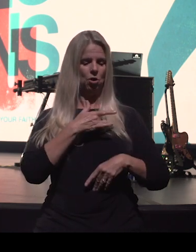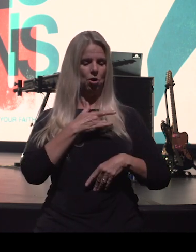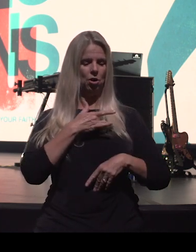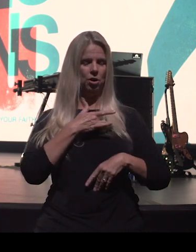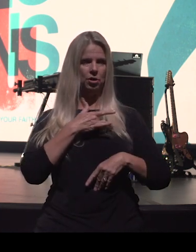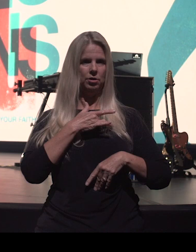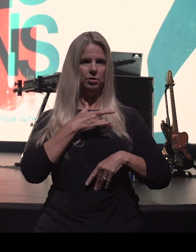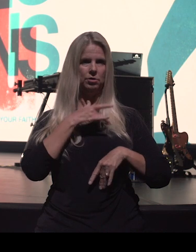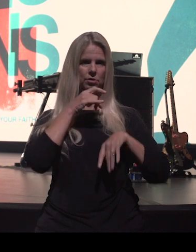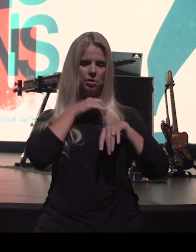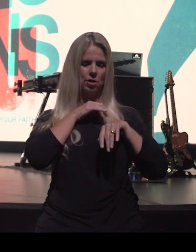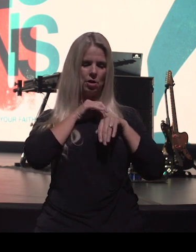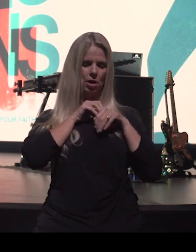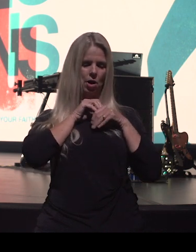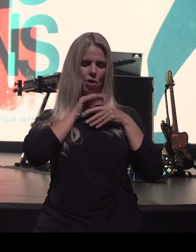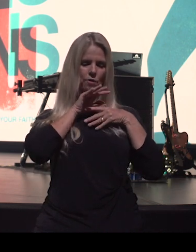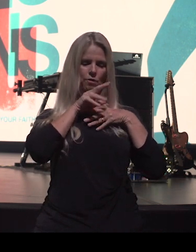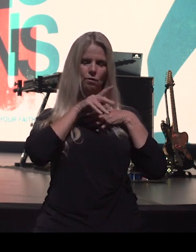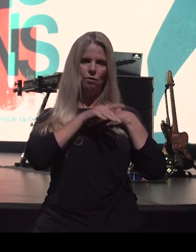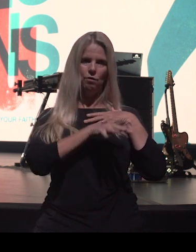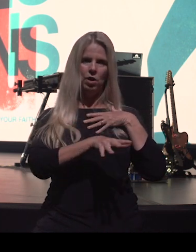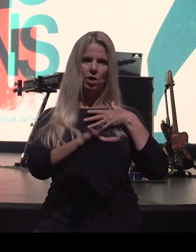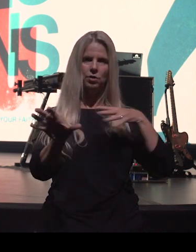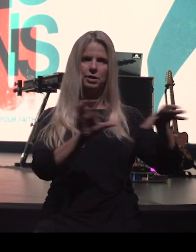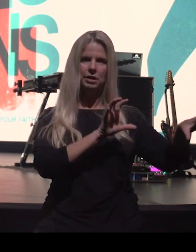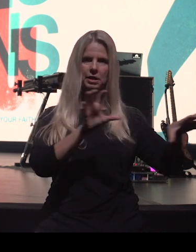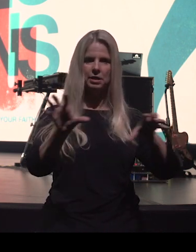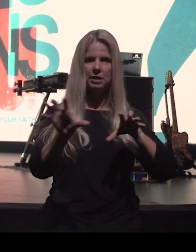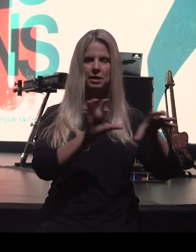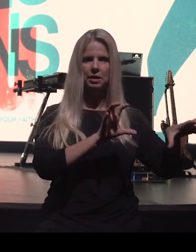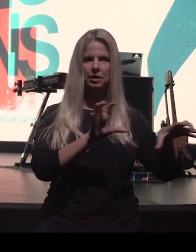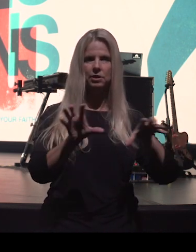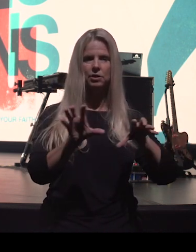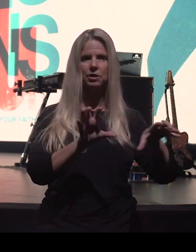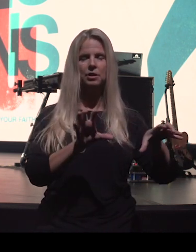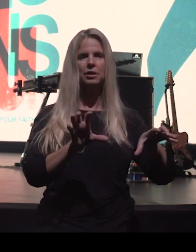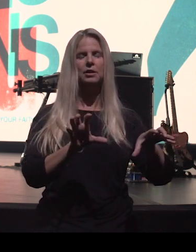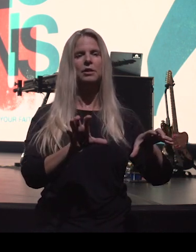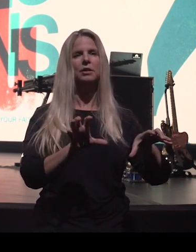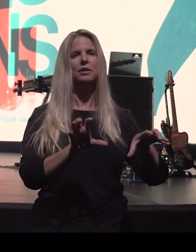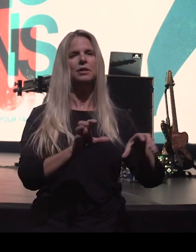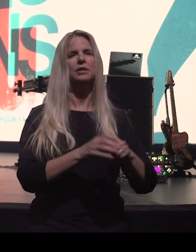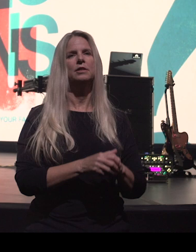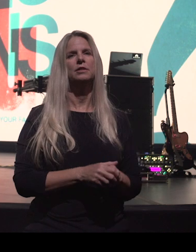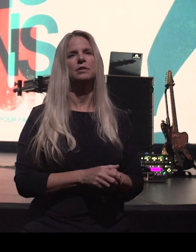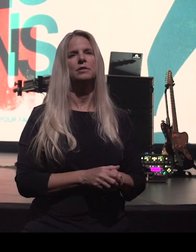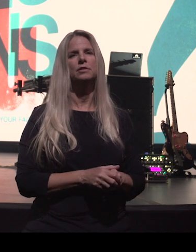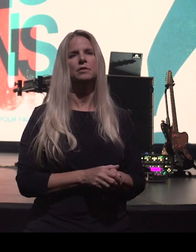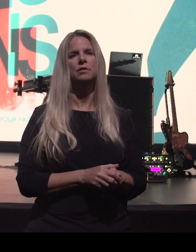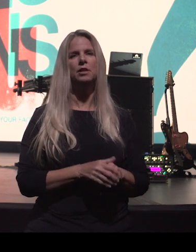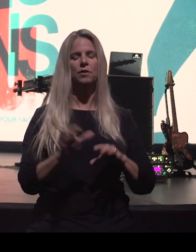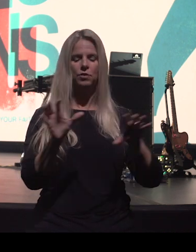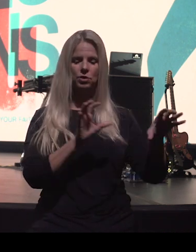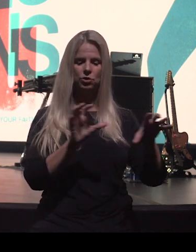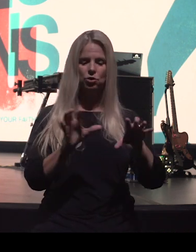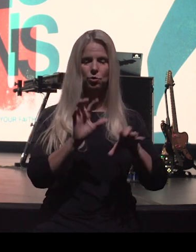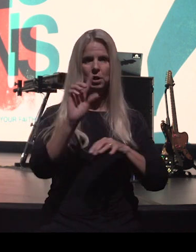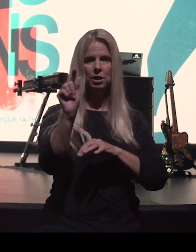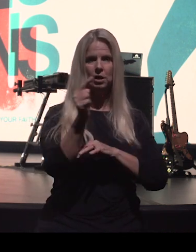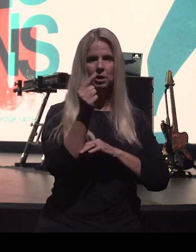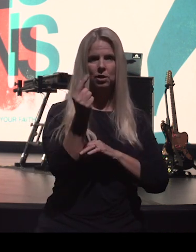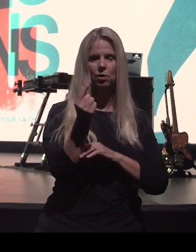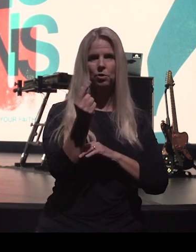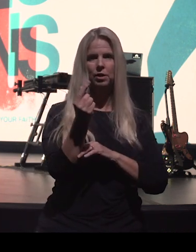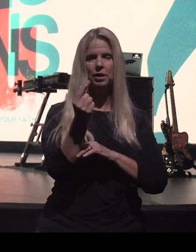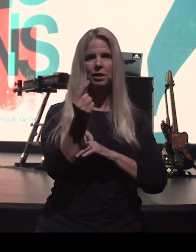and if you don't deal with the things in your heart, you'll get stuck in your faith. You'll be a doer. You're doing things. You're like doing all the right things,